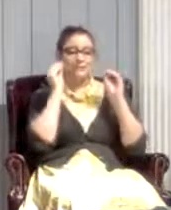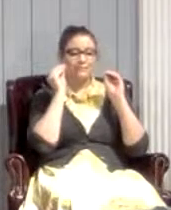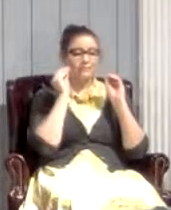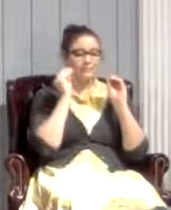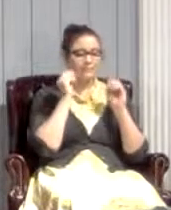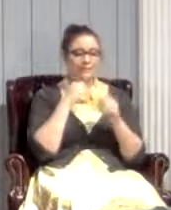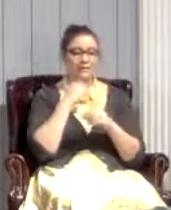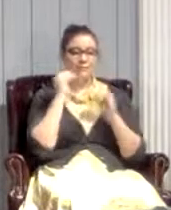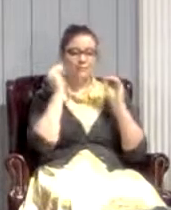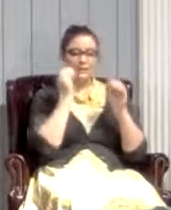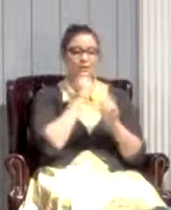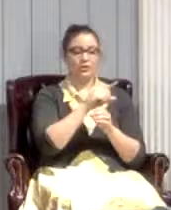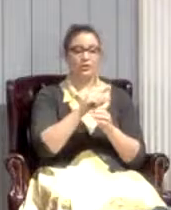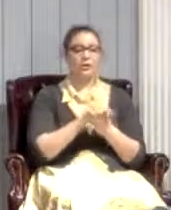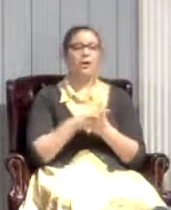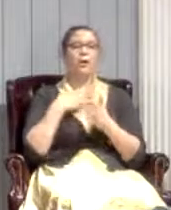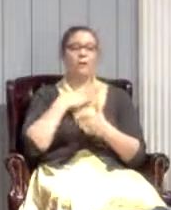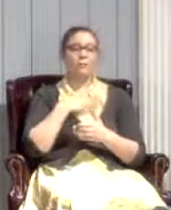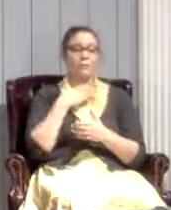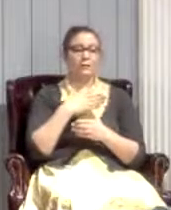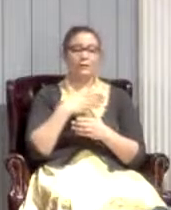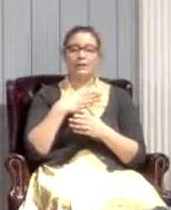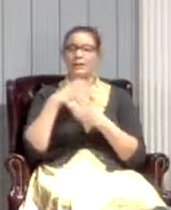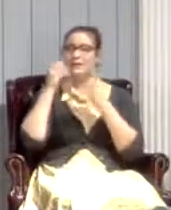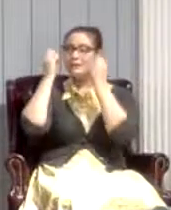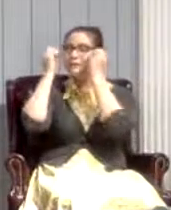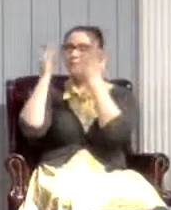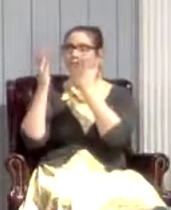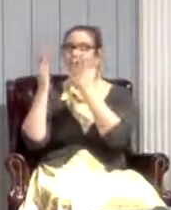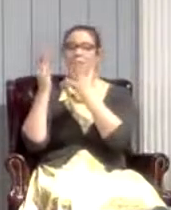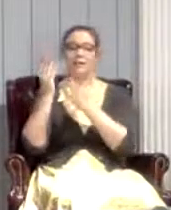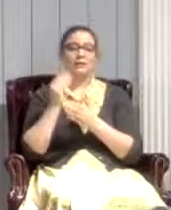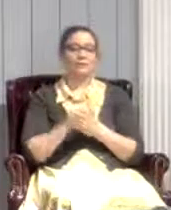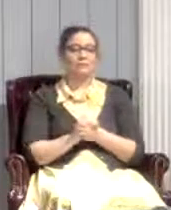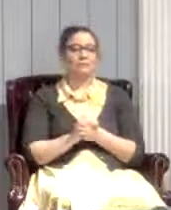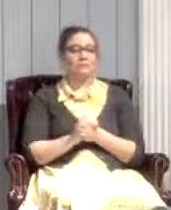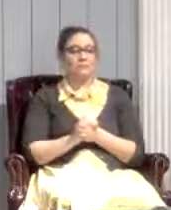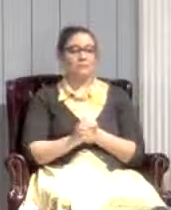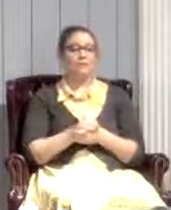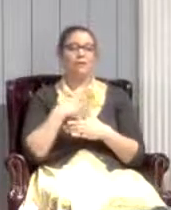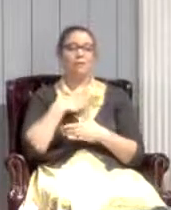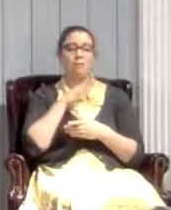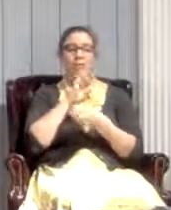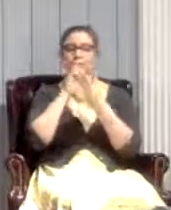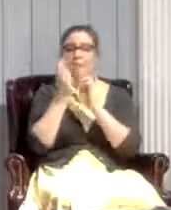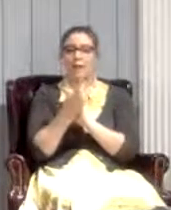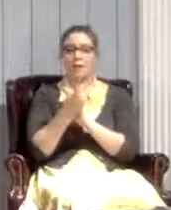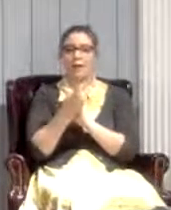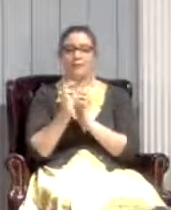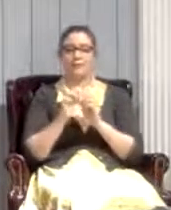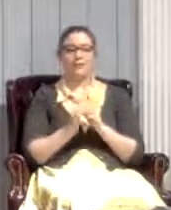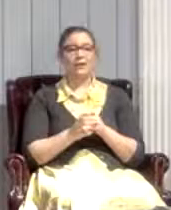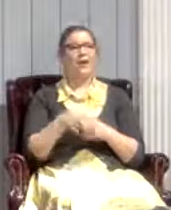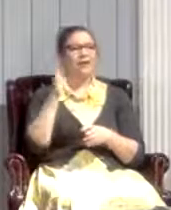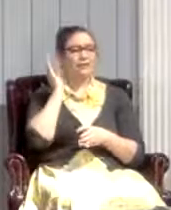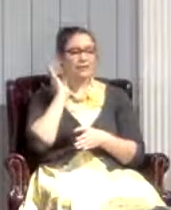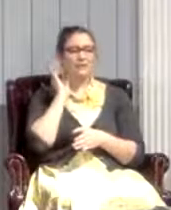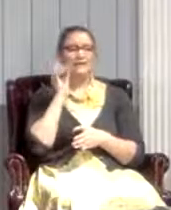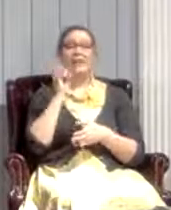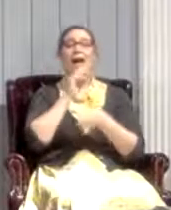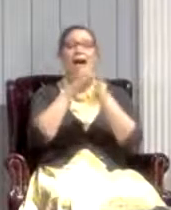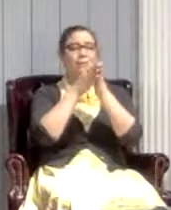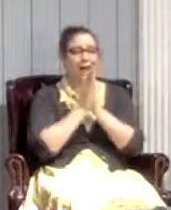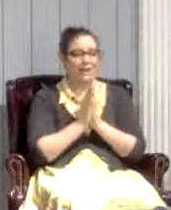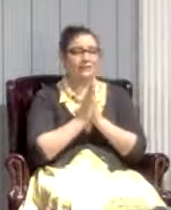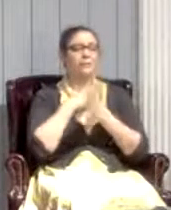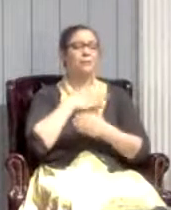Please repent. Please submit. Please come along with this beseeching. But and he said, listen, I'm asking